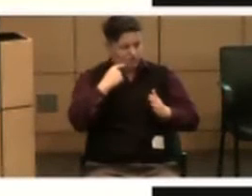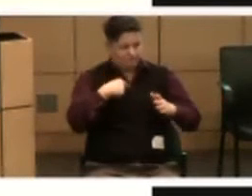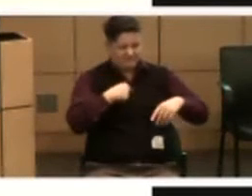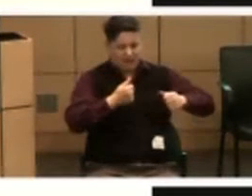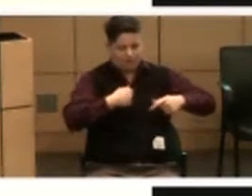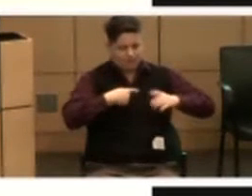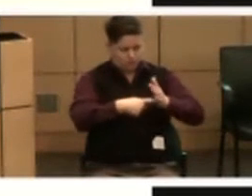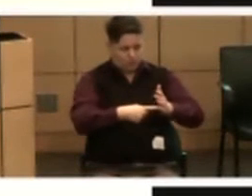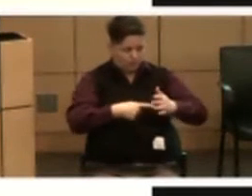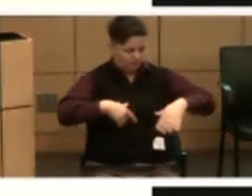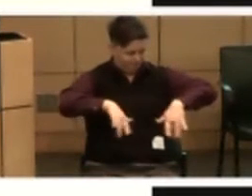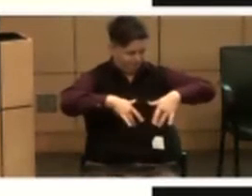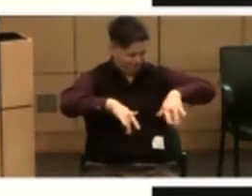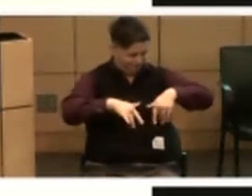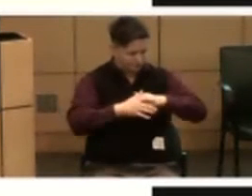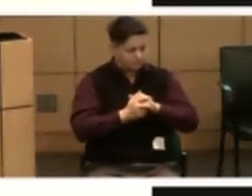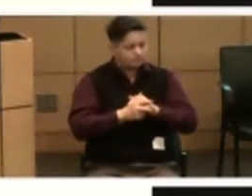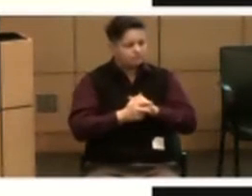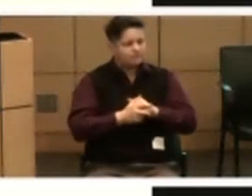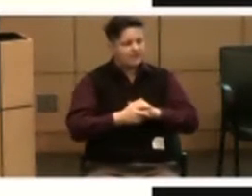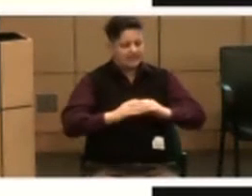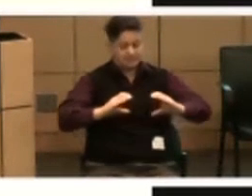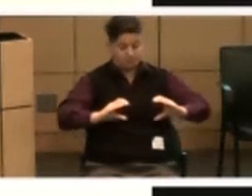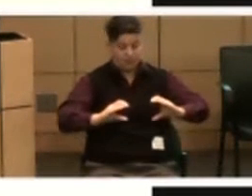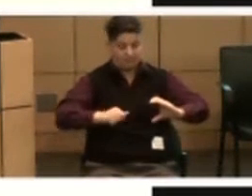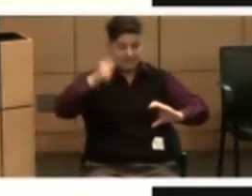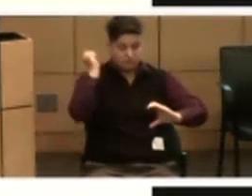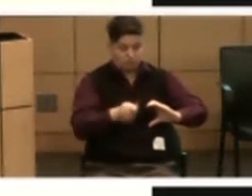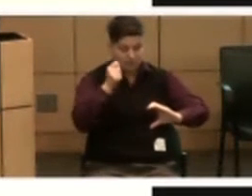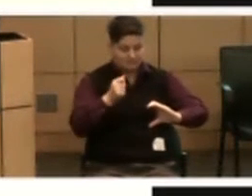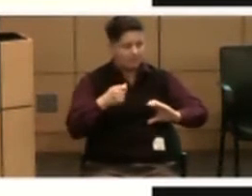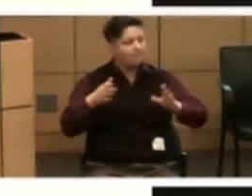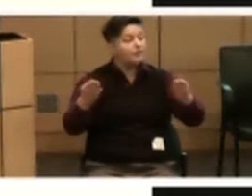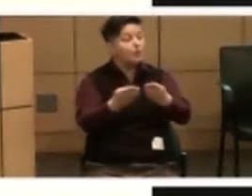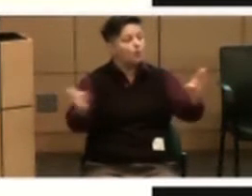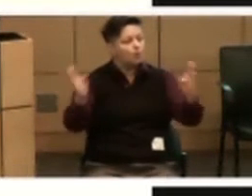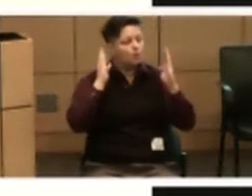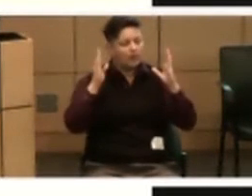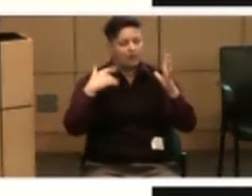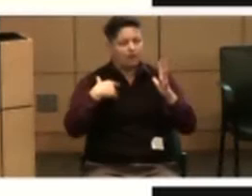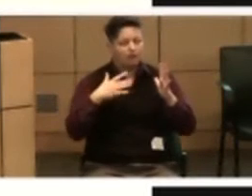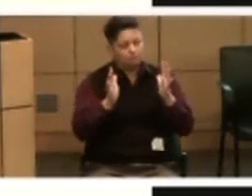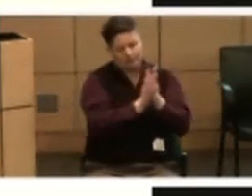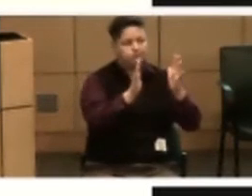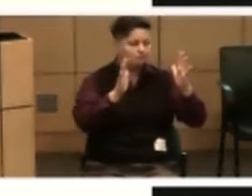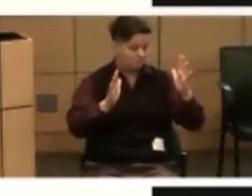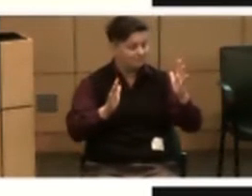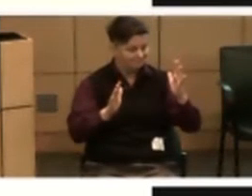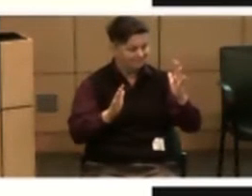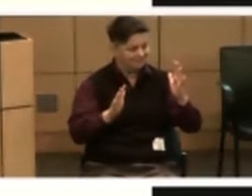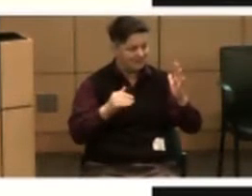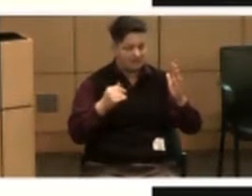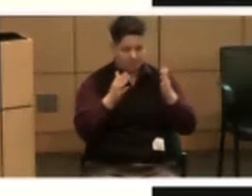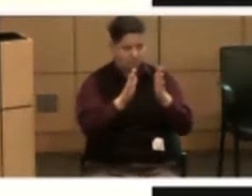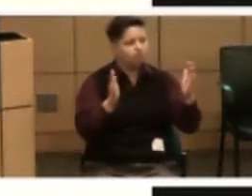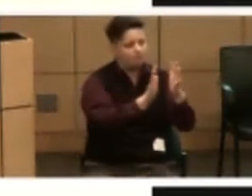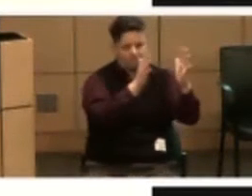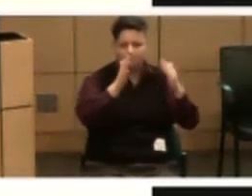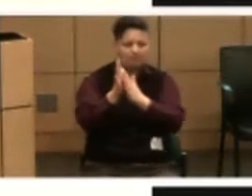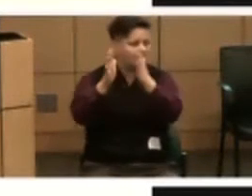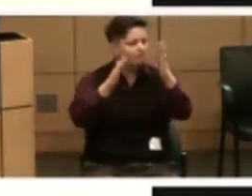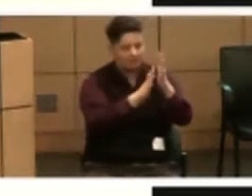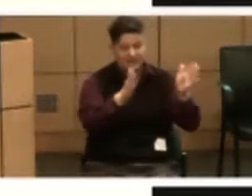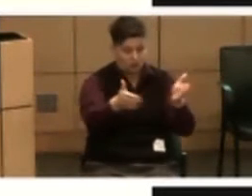being struck in a reverberant room. And so I'm just going to play that. And what I think you'll hear, I'm kind of priming you again, but I think what you'll hear is a relatively